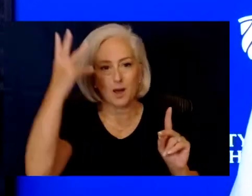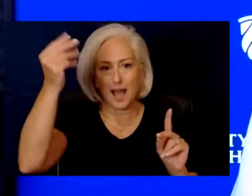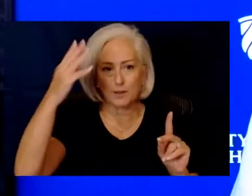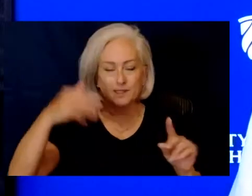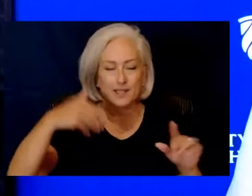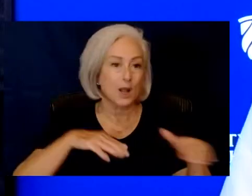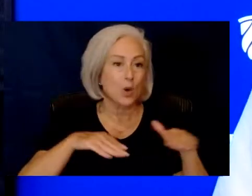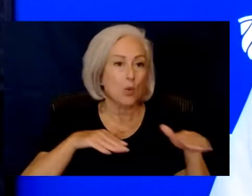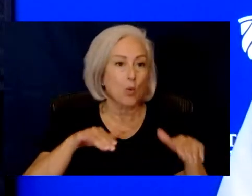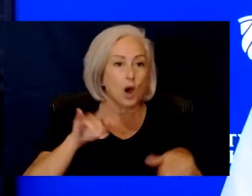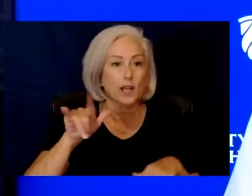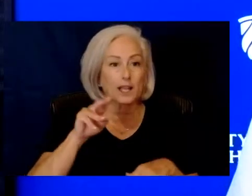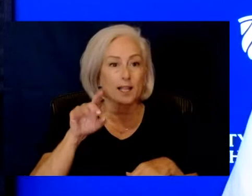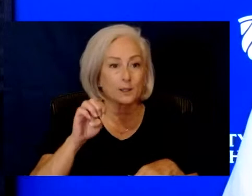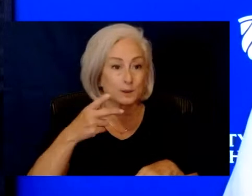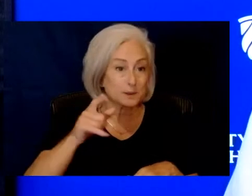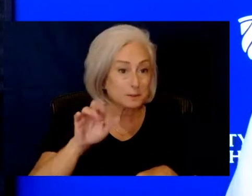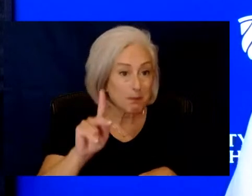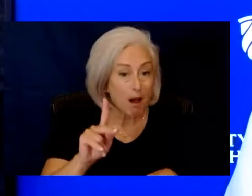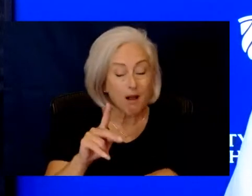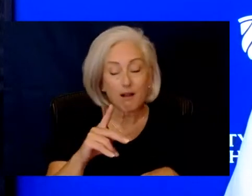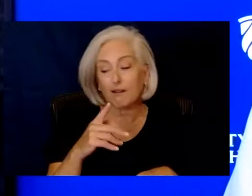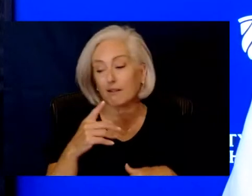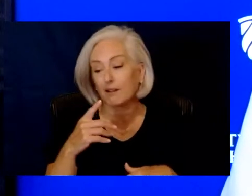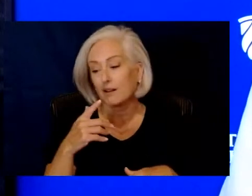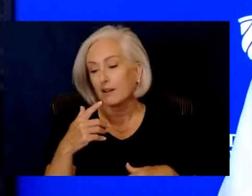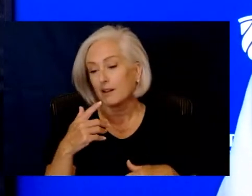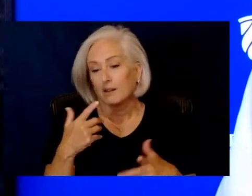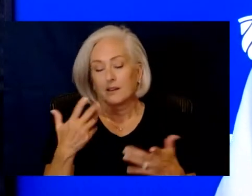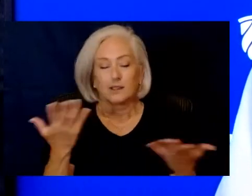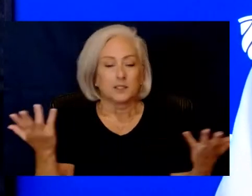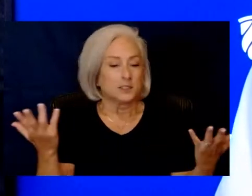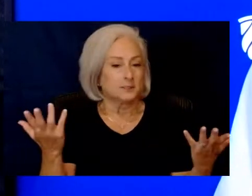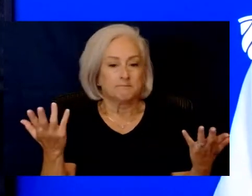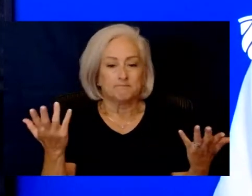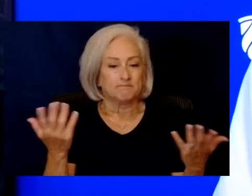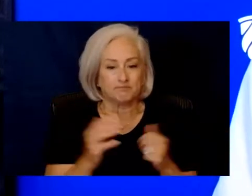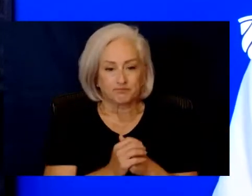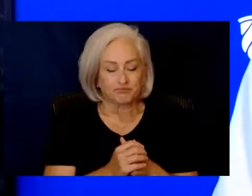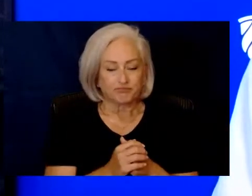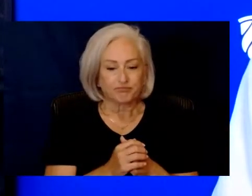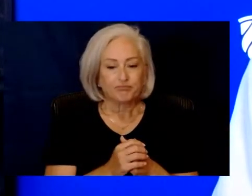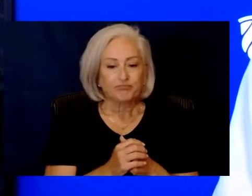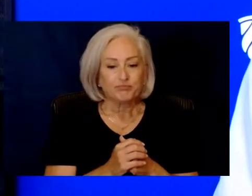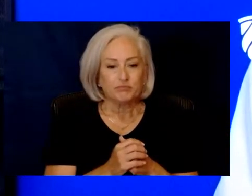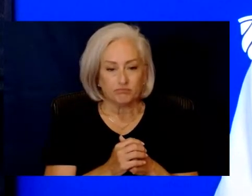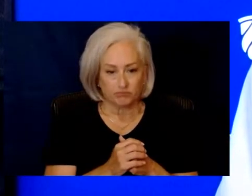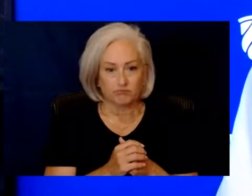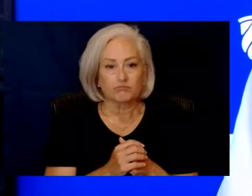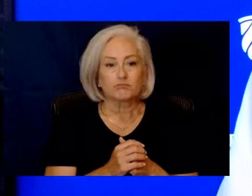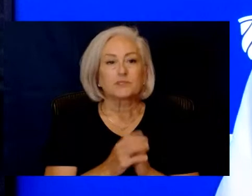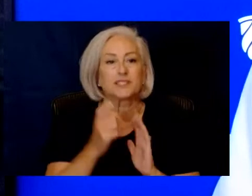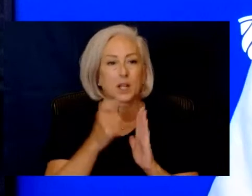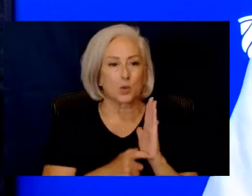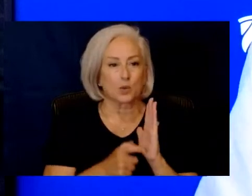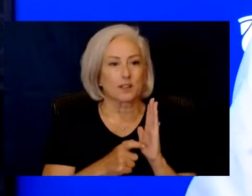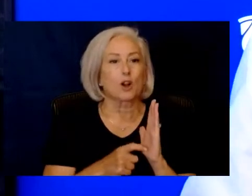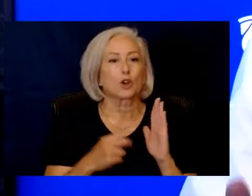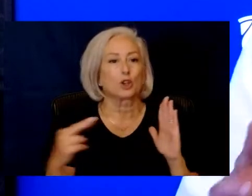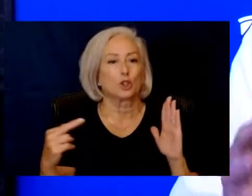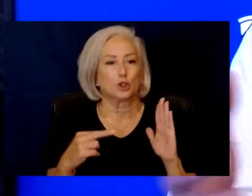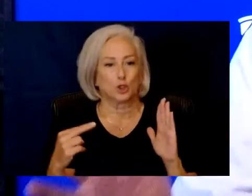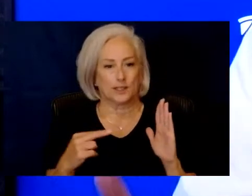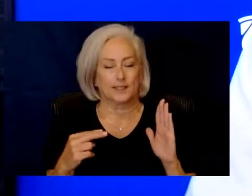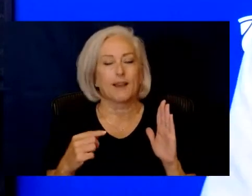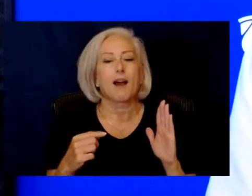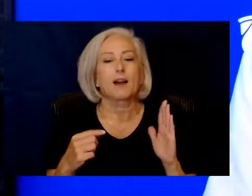part of the pandemic. Still now, there was some journal articles that looked at maybe it's still